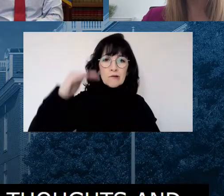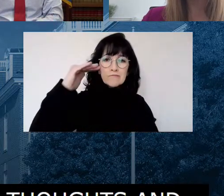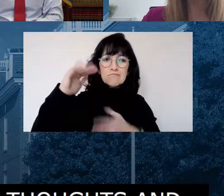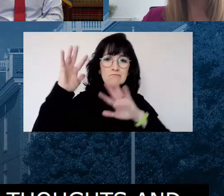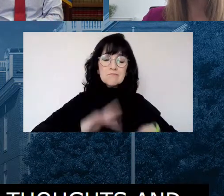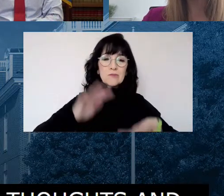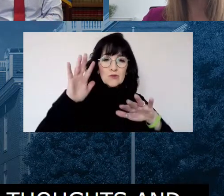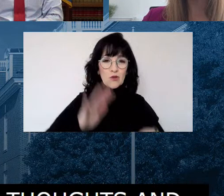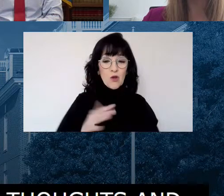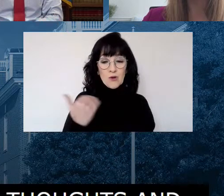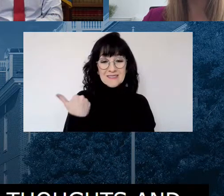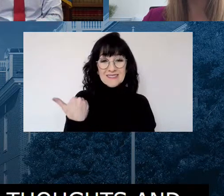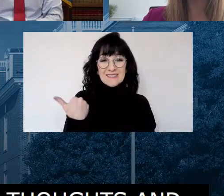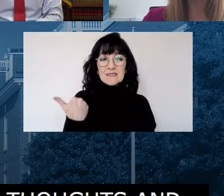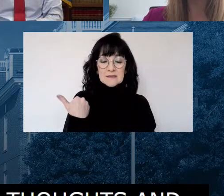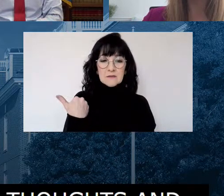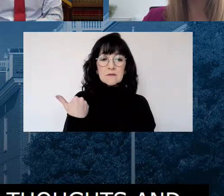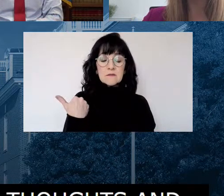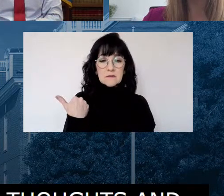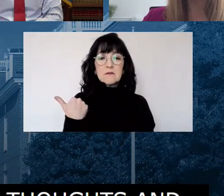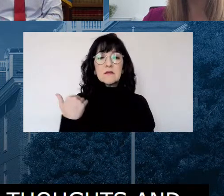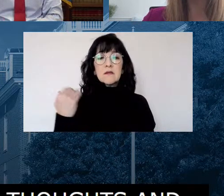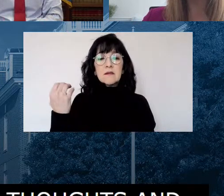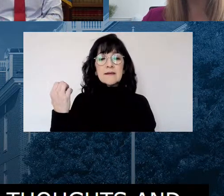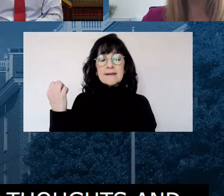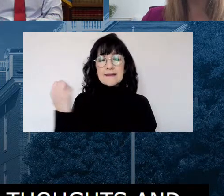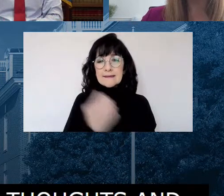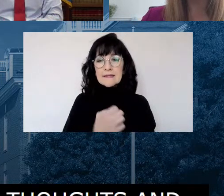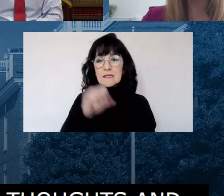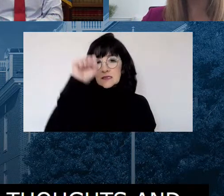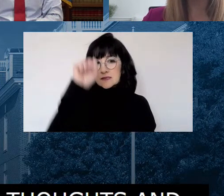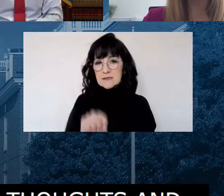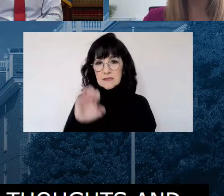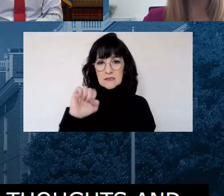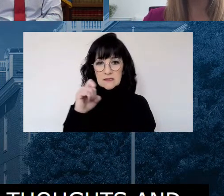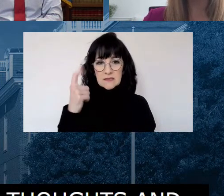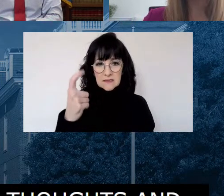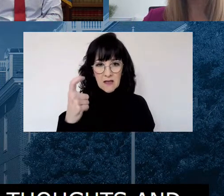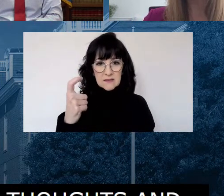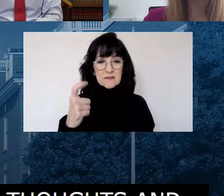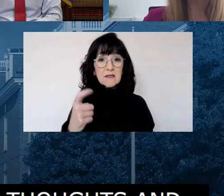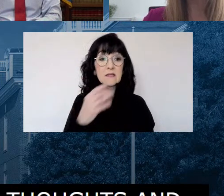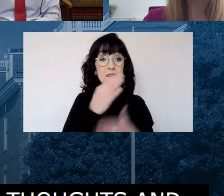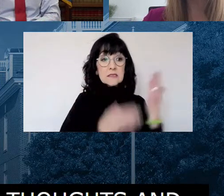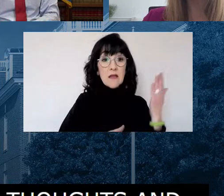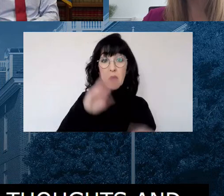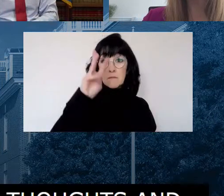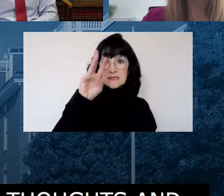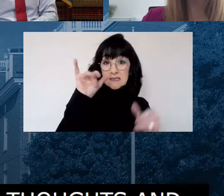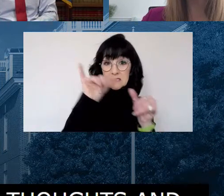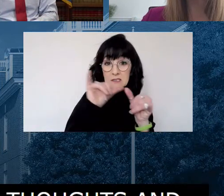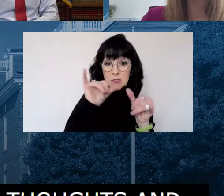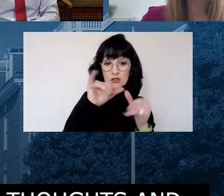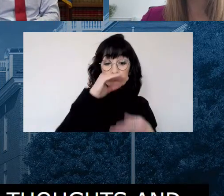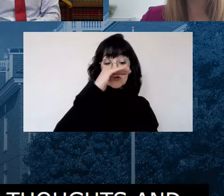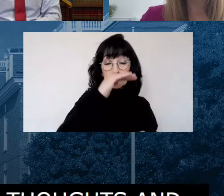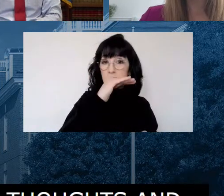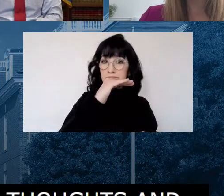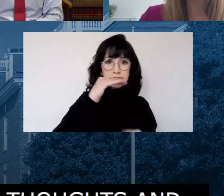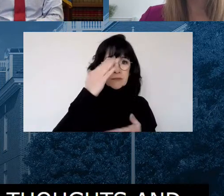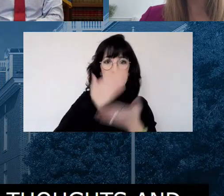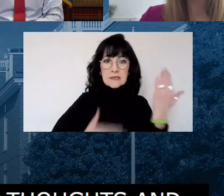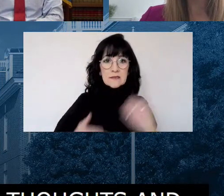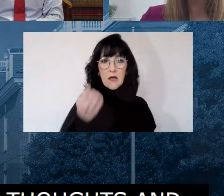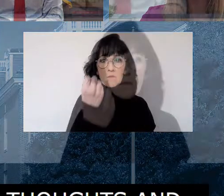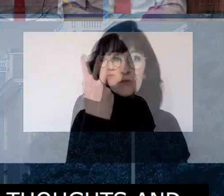Sussex, central Sussex, across Sussex County, I think, from as little as maybe 6 inches to over a foot of snow